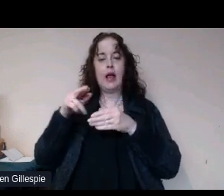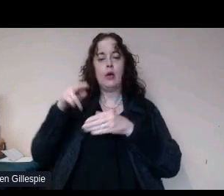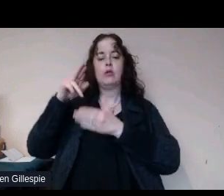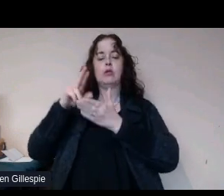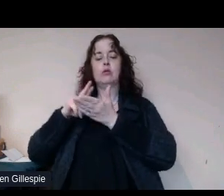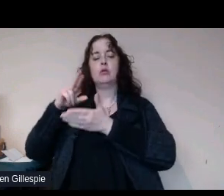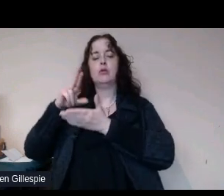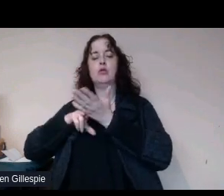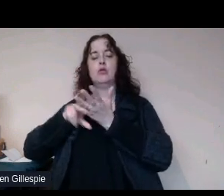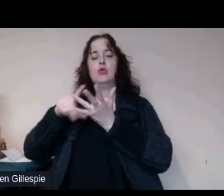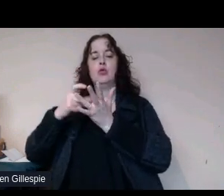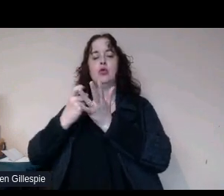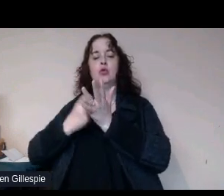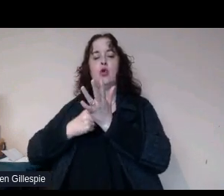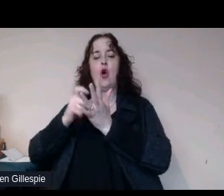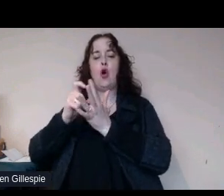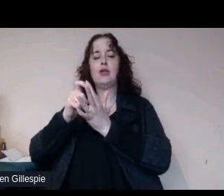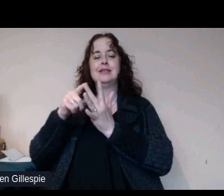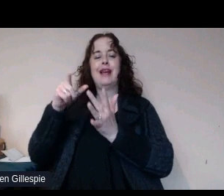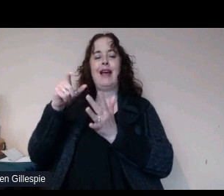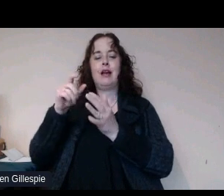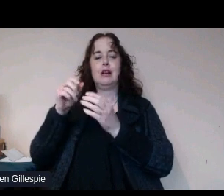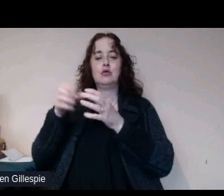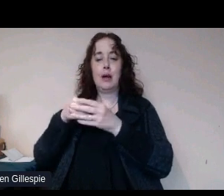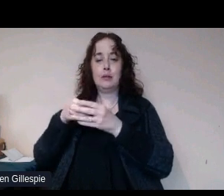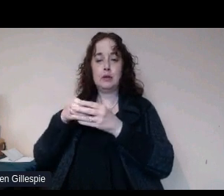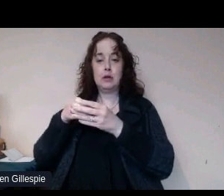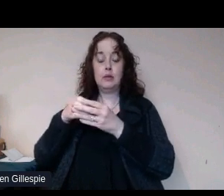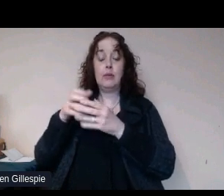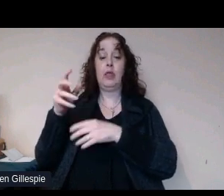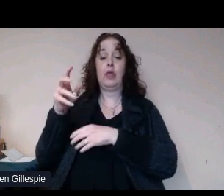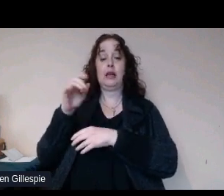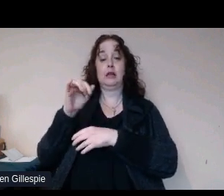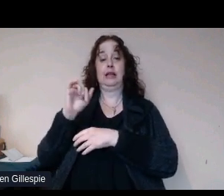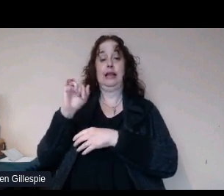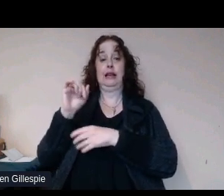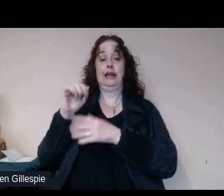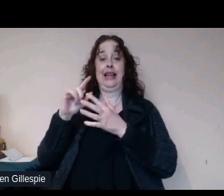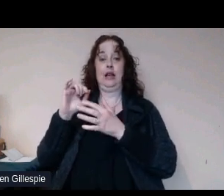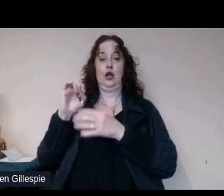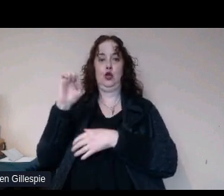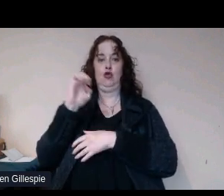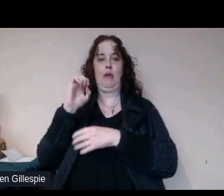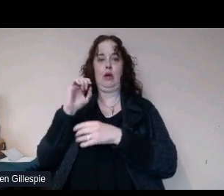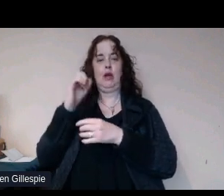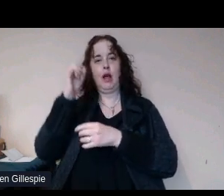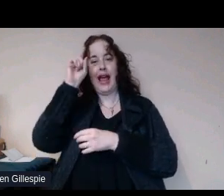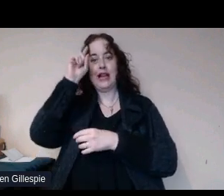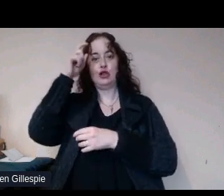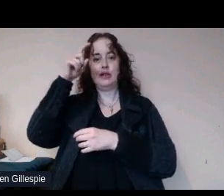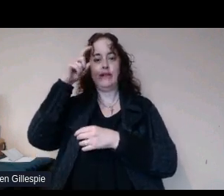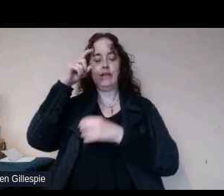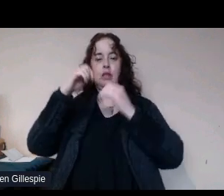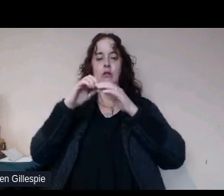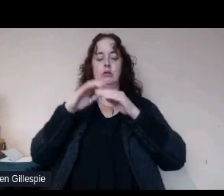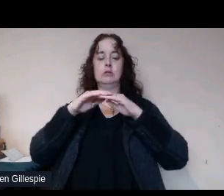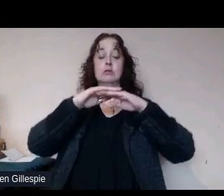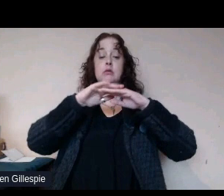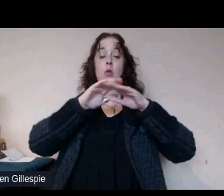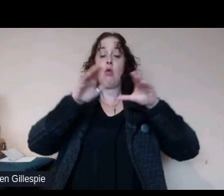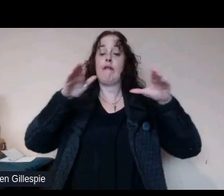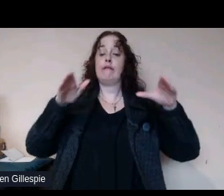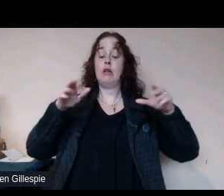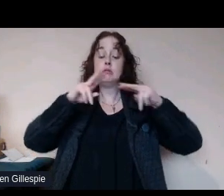that's something I would like to emphasize here is the EU initiative, which is this umbrella that covers other European